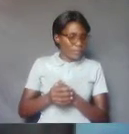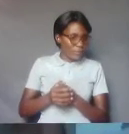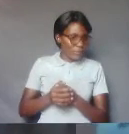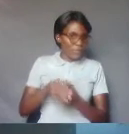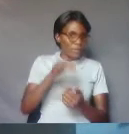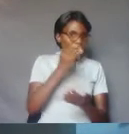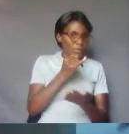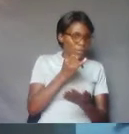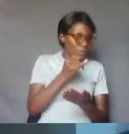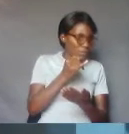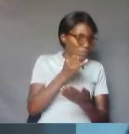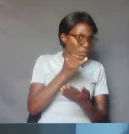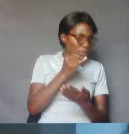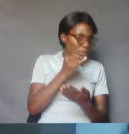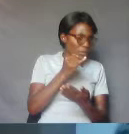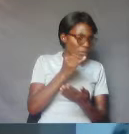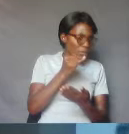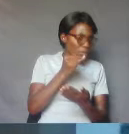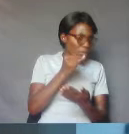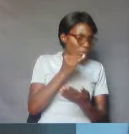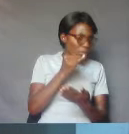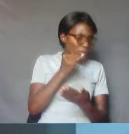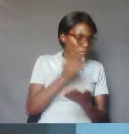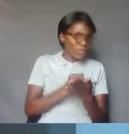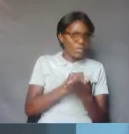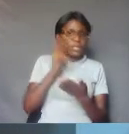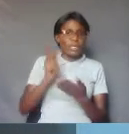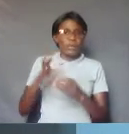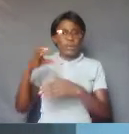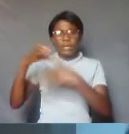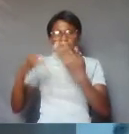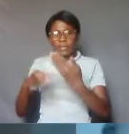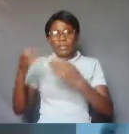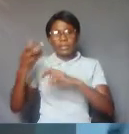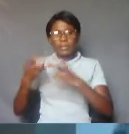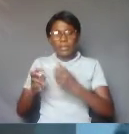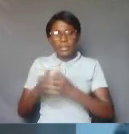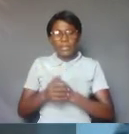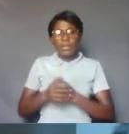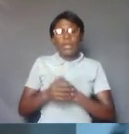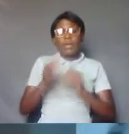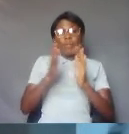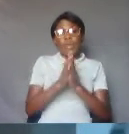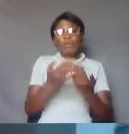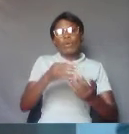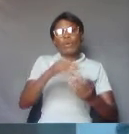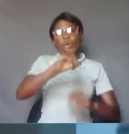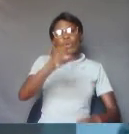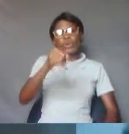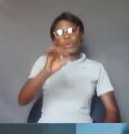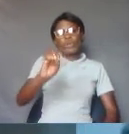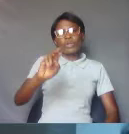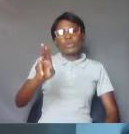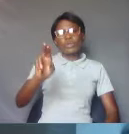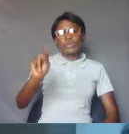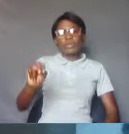and evil being appropriated onto disabled characters. So for the Gospel of John, when the disciples